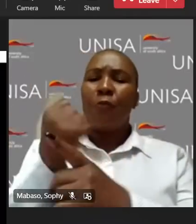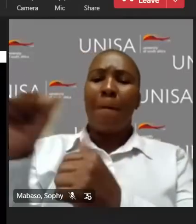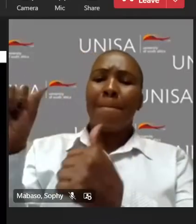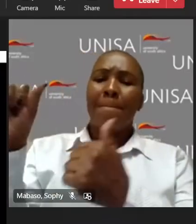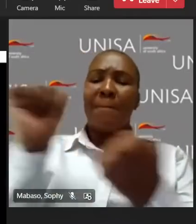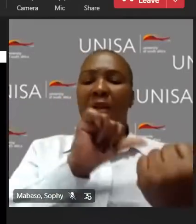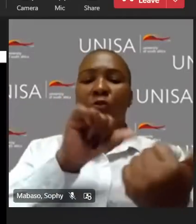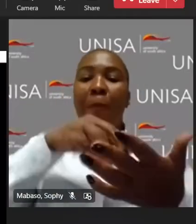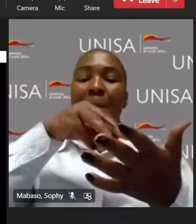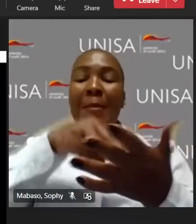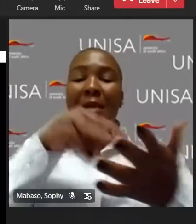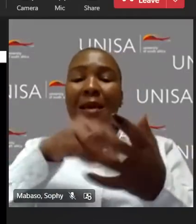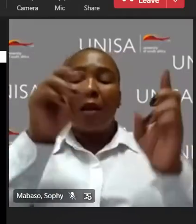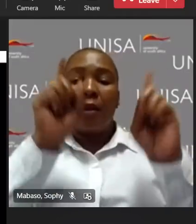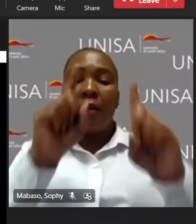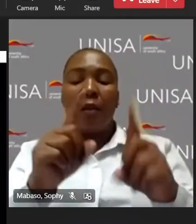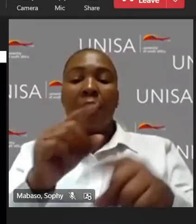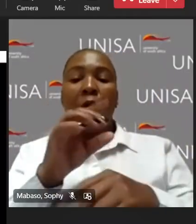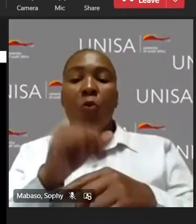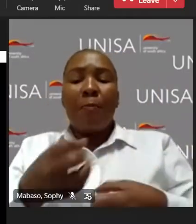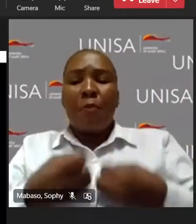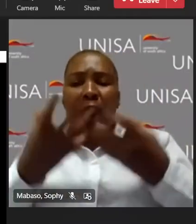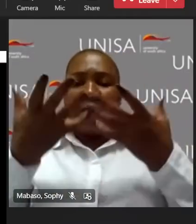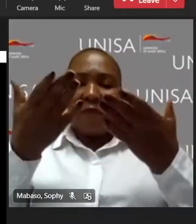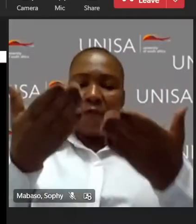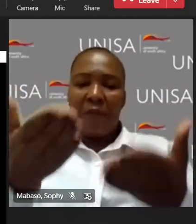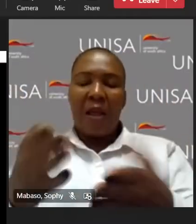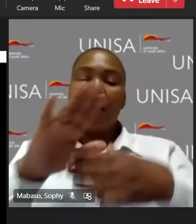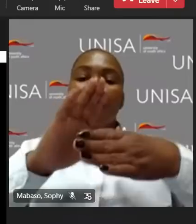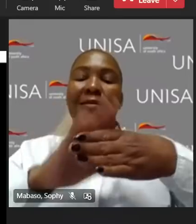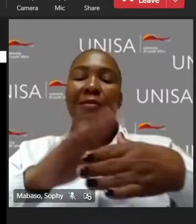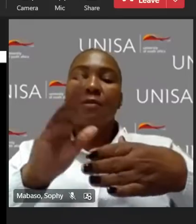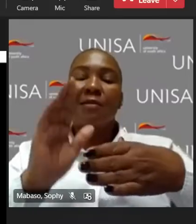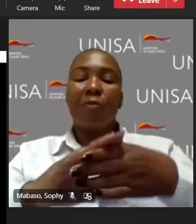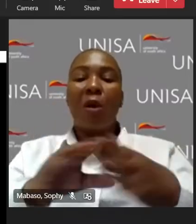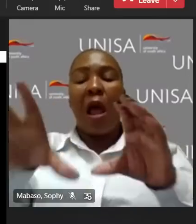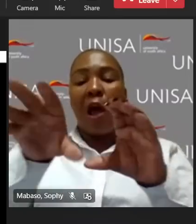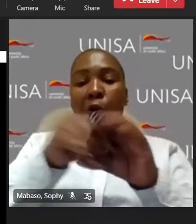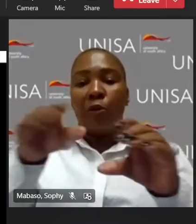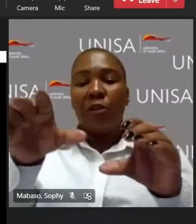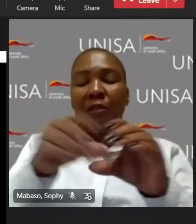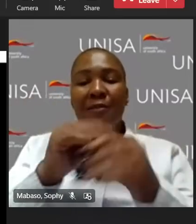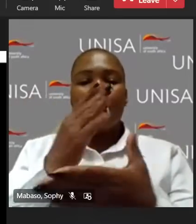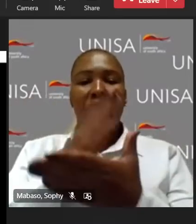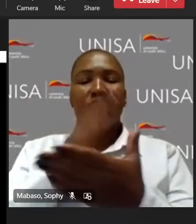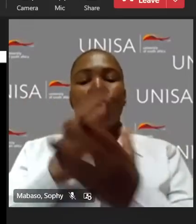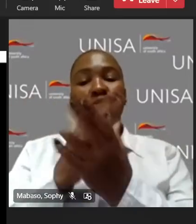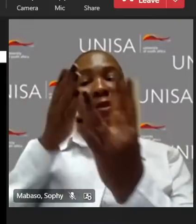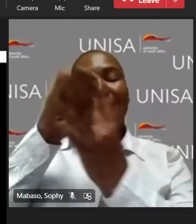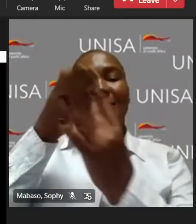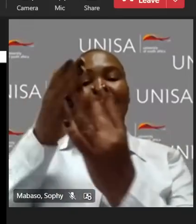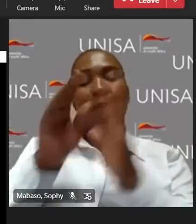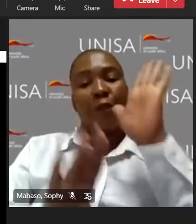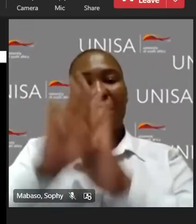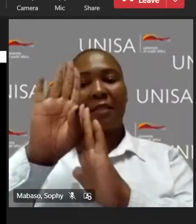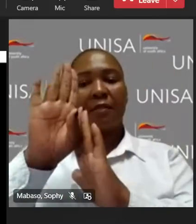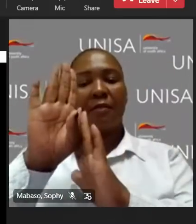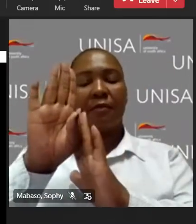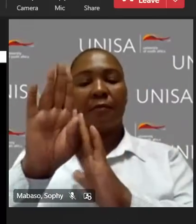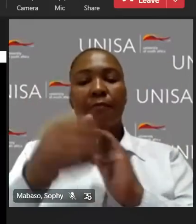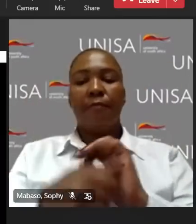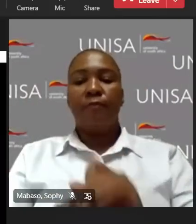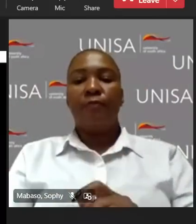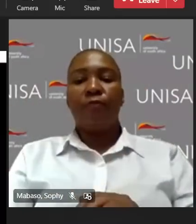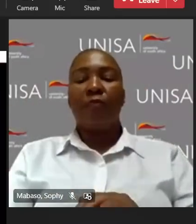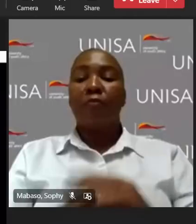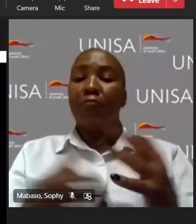We want to make sure that we provide reasonable accommodation that will ensure access for success.